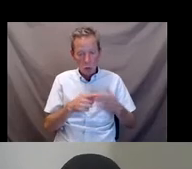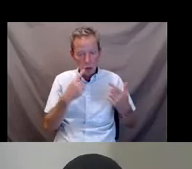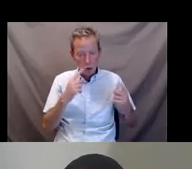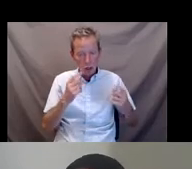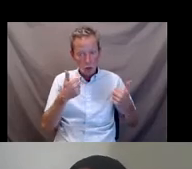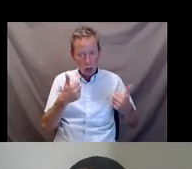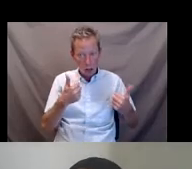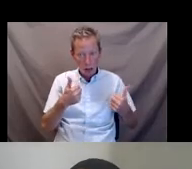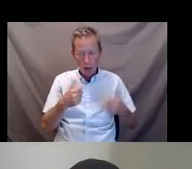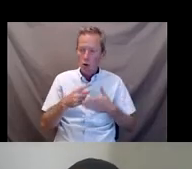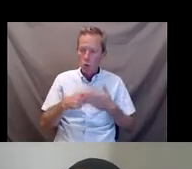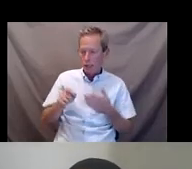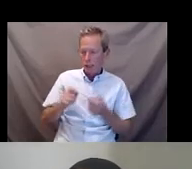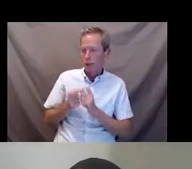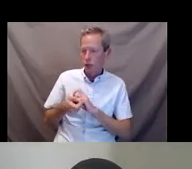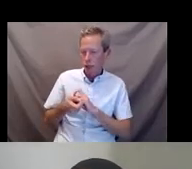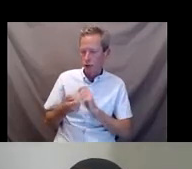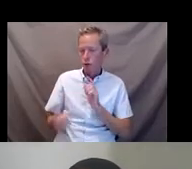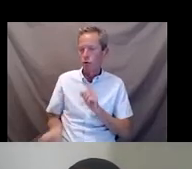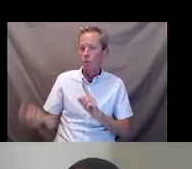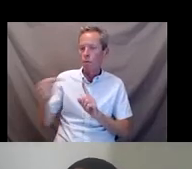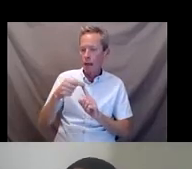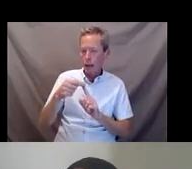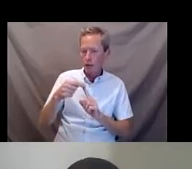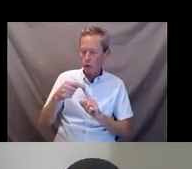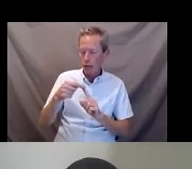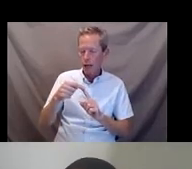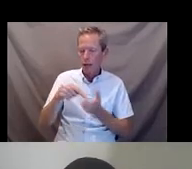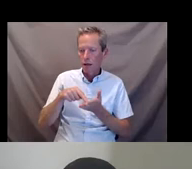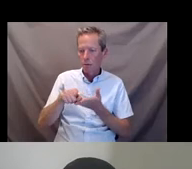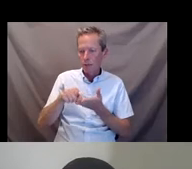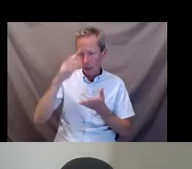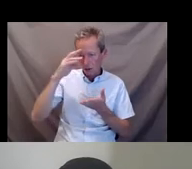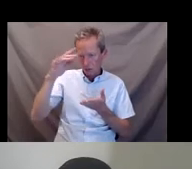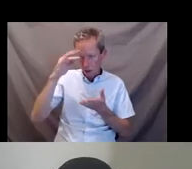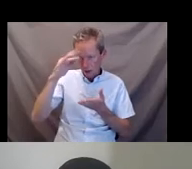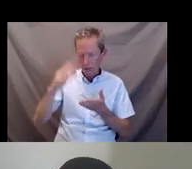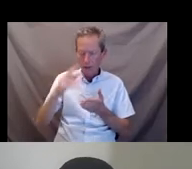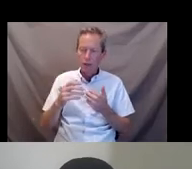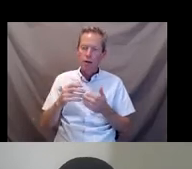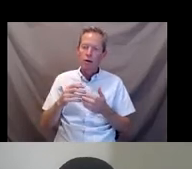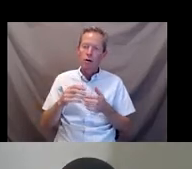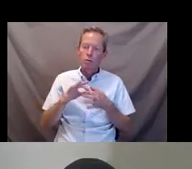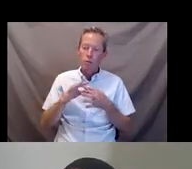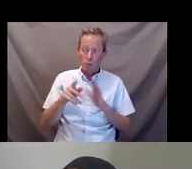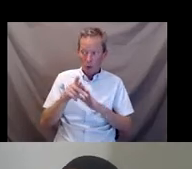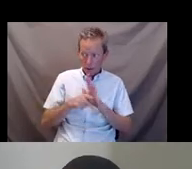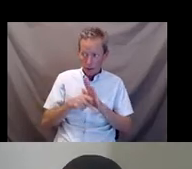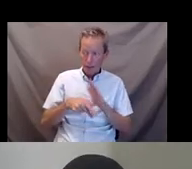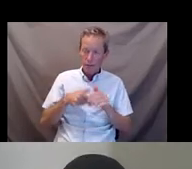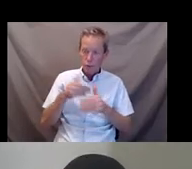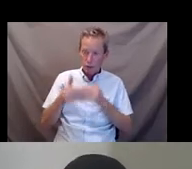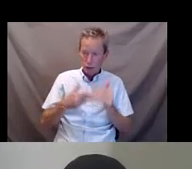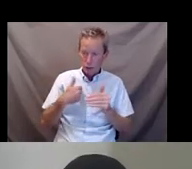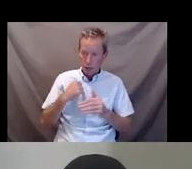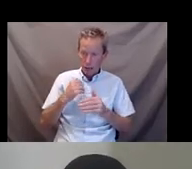in order to really, again, go back to that compensation philosophy. Do the policies and procedures that we have in place right now actually support